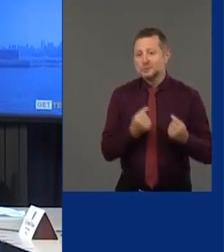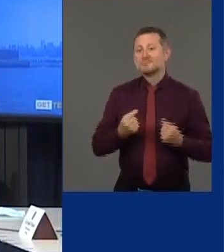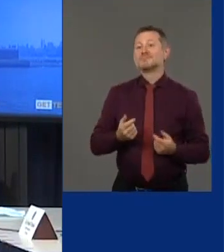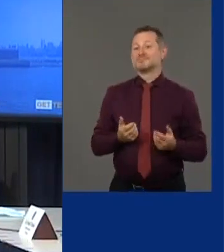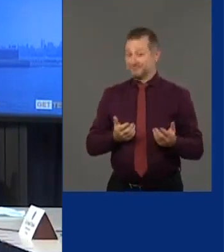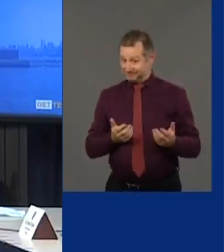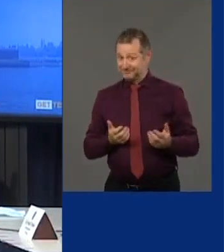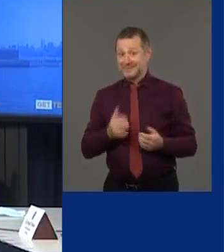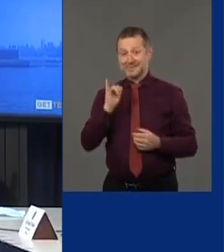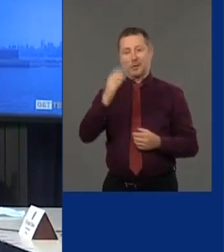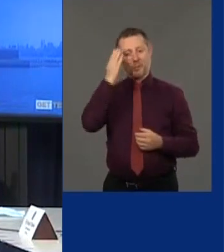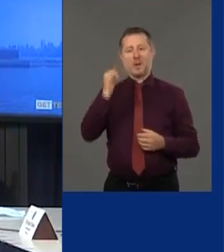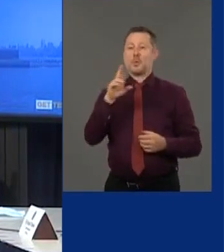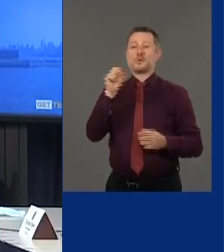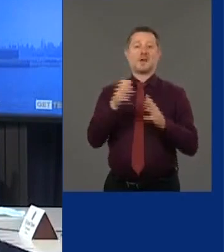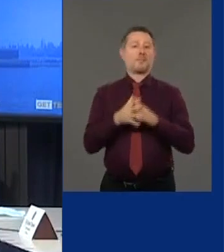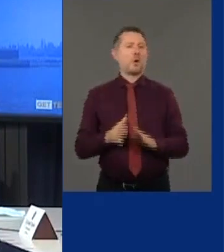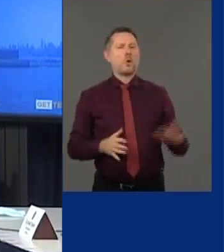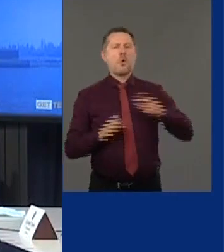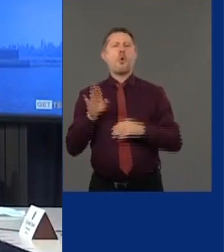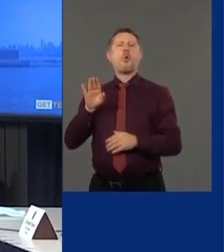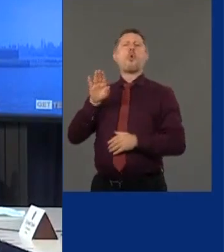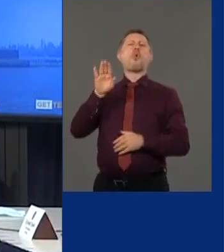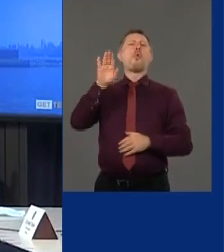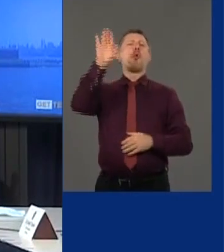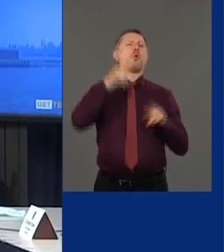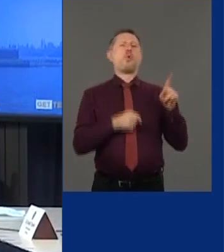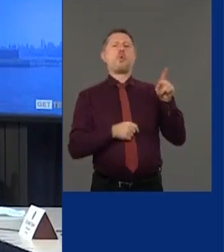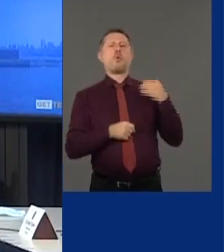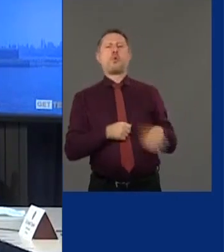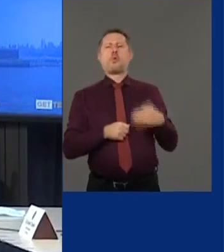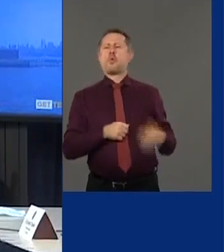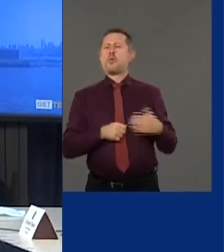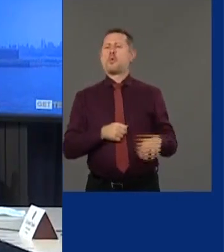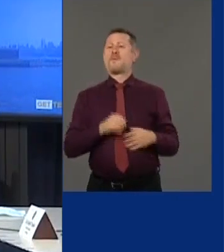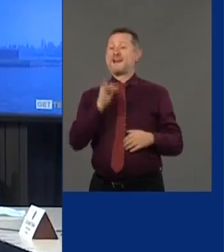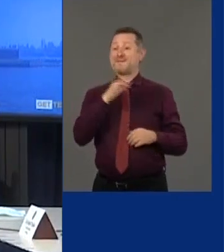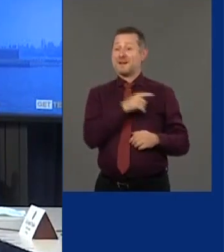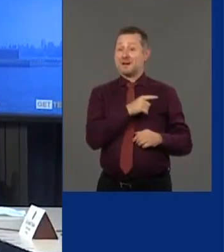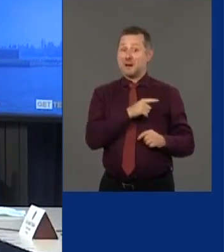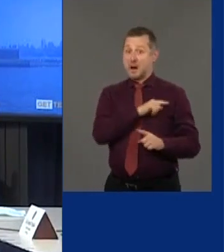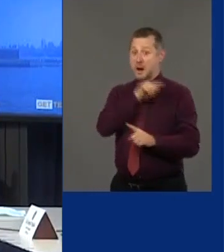spread across the country, that if that spread comes to New York,